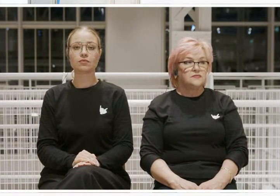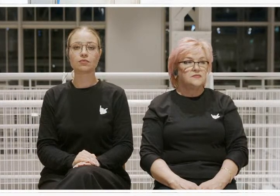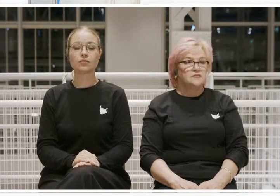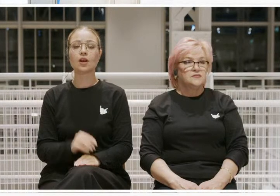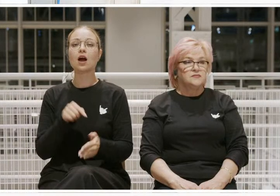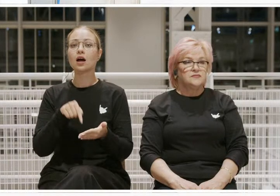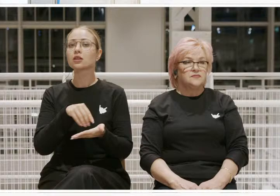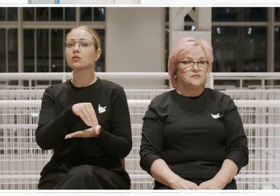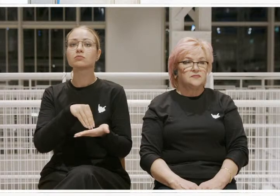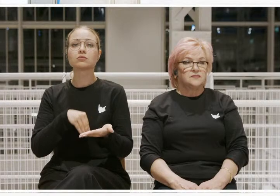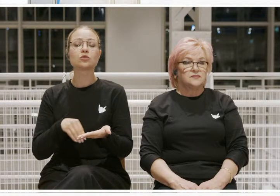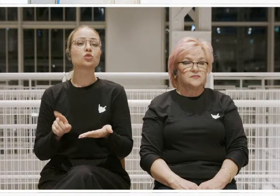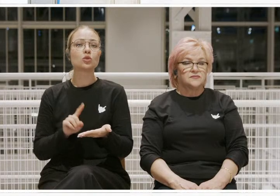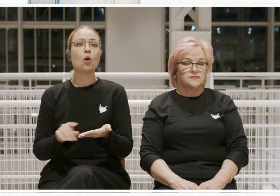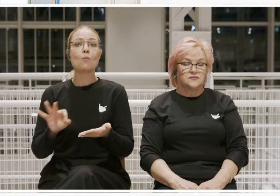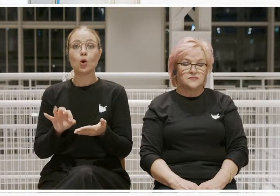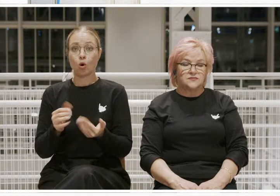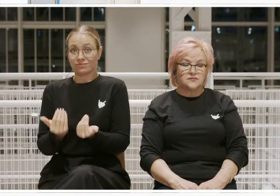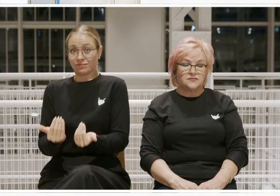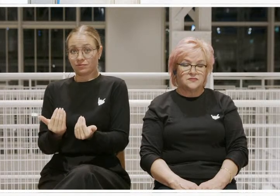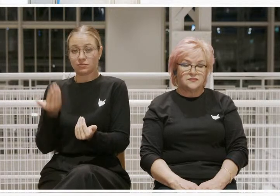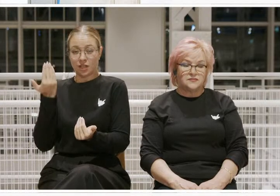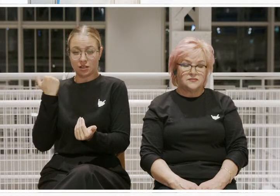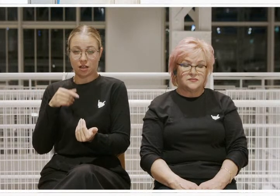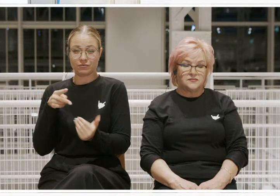edition. And actually,